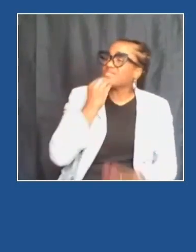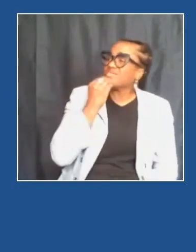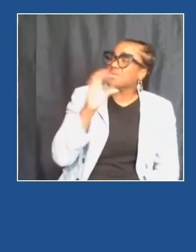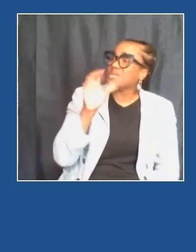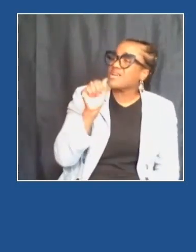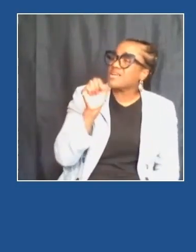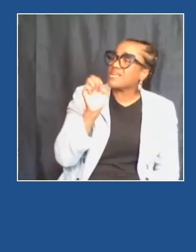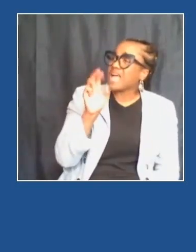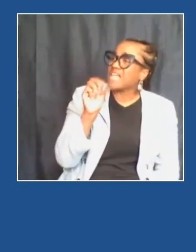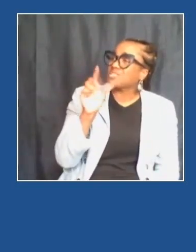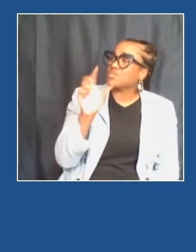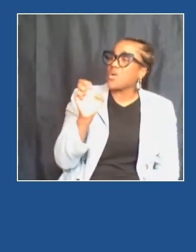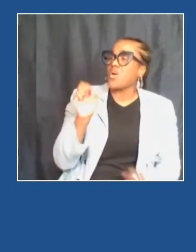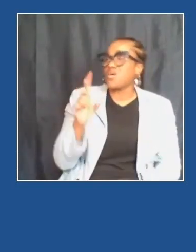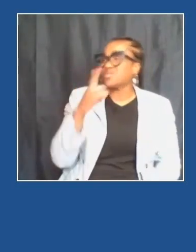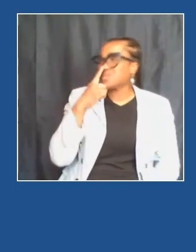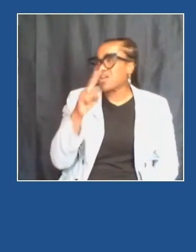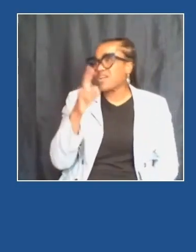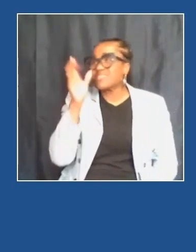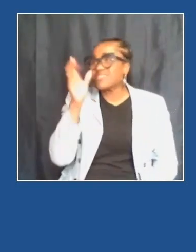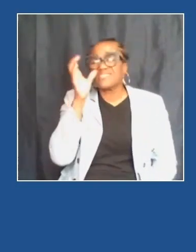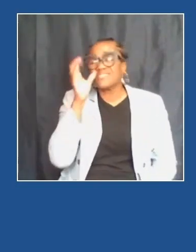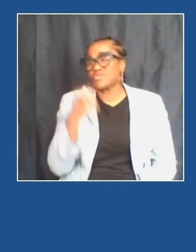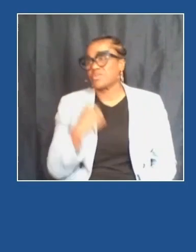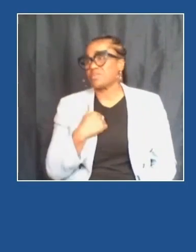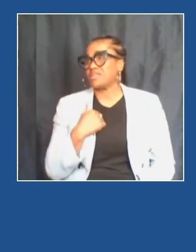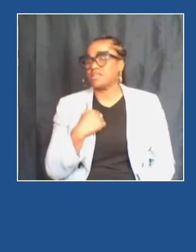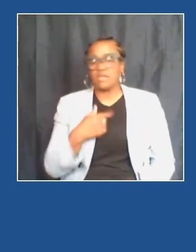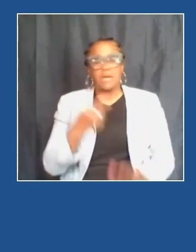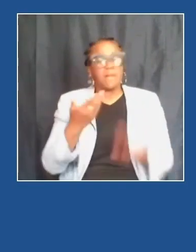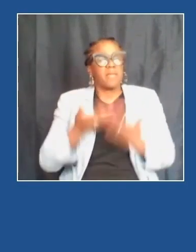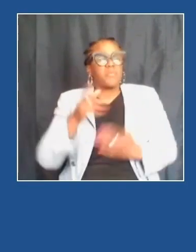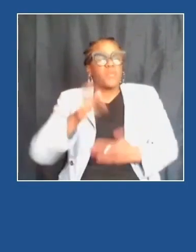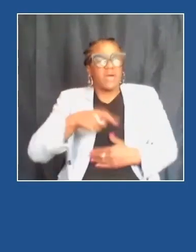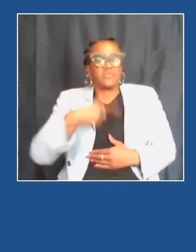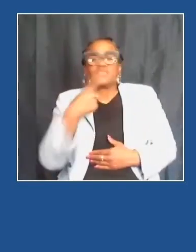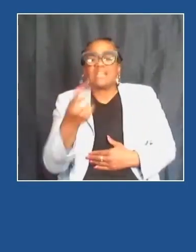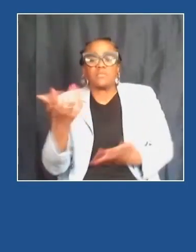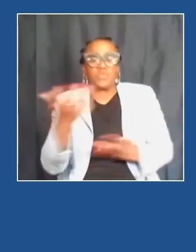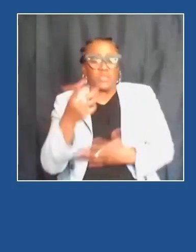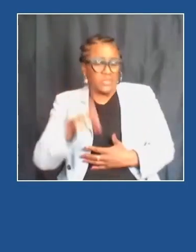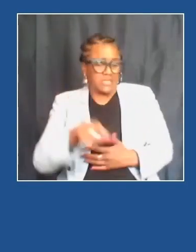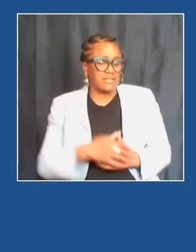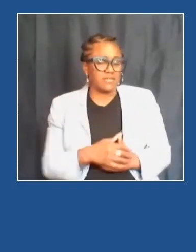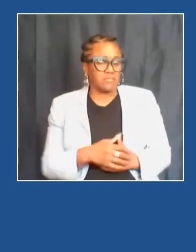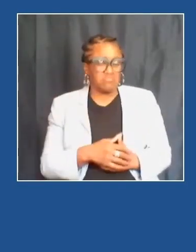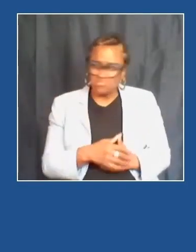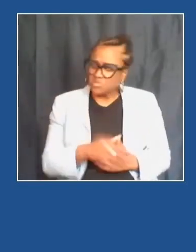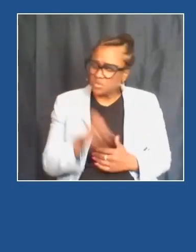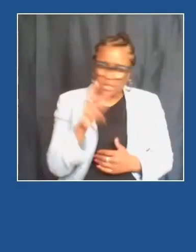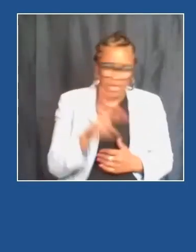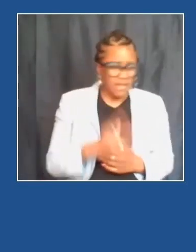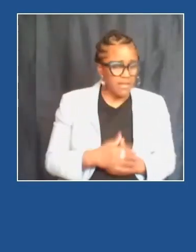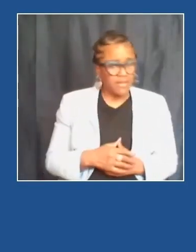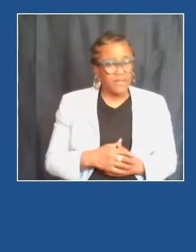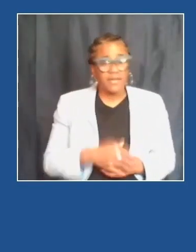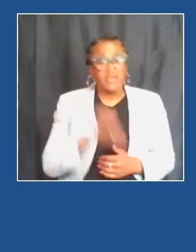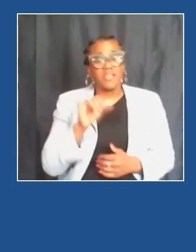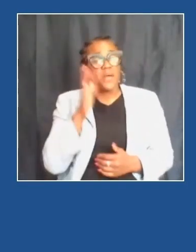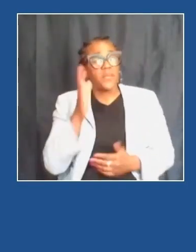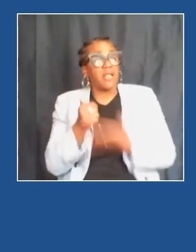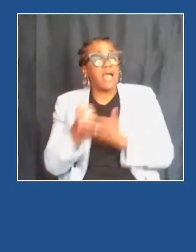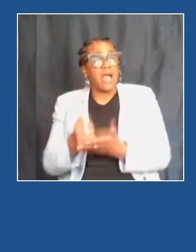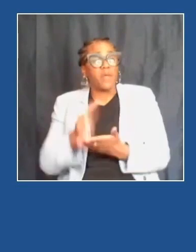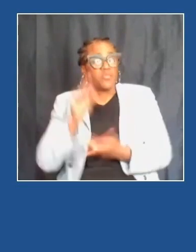or if you could just listen for a few minutes. We might have to say what we need. That's okay. That's going to help reduce